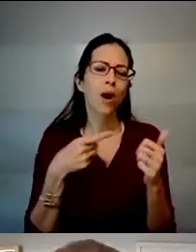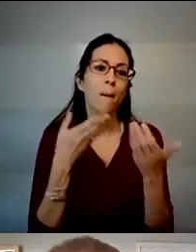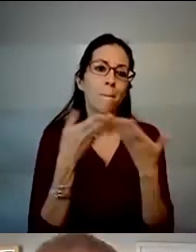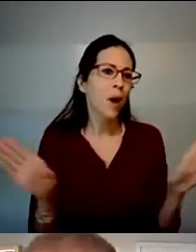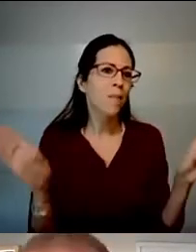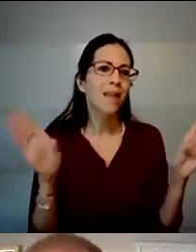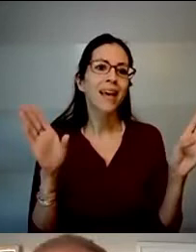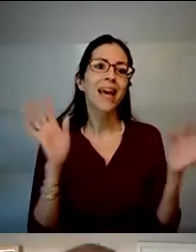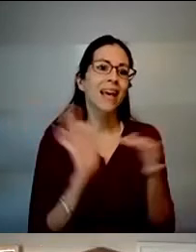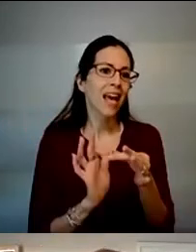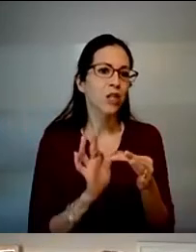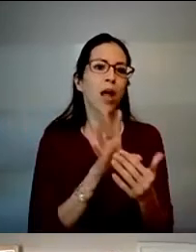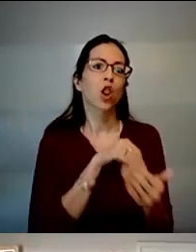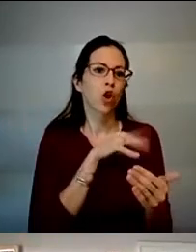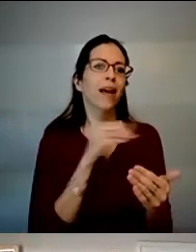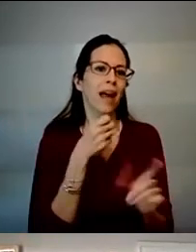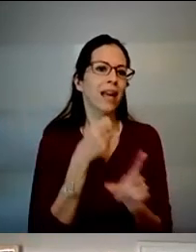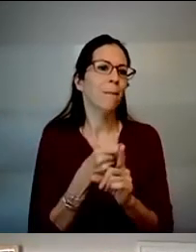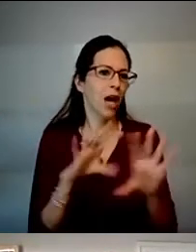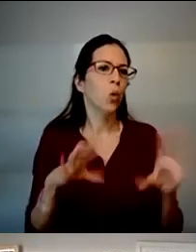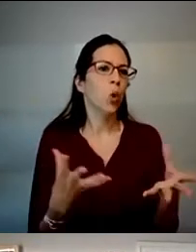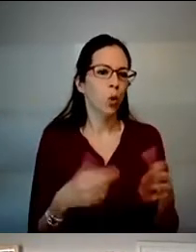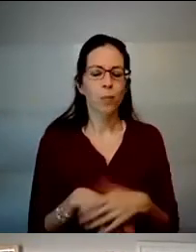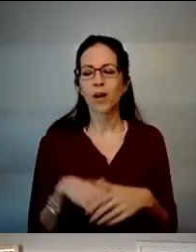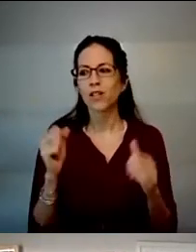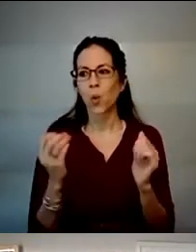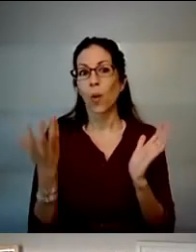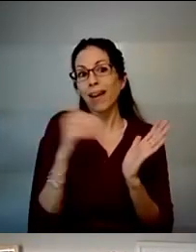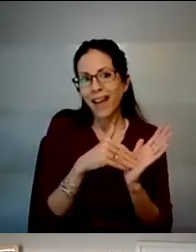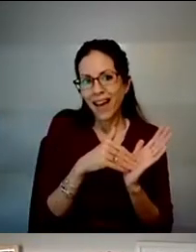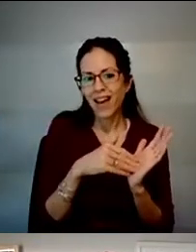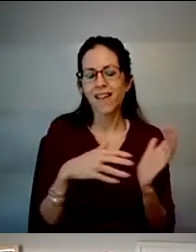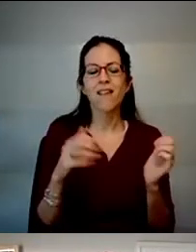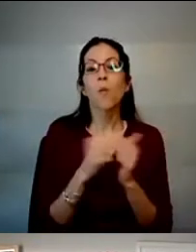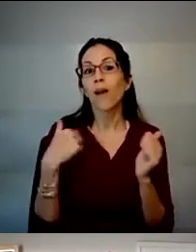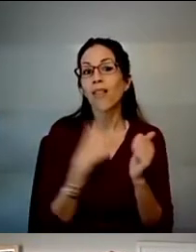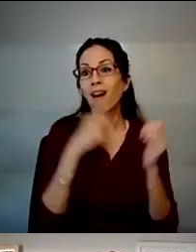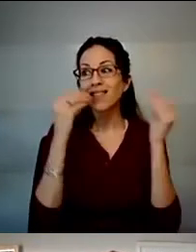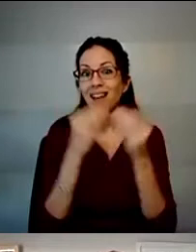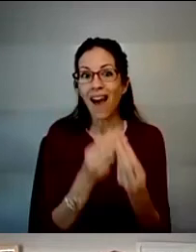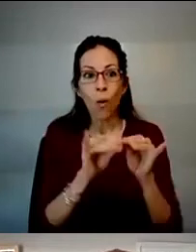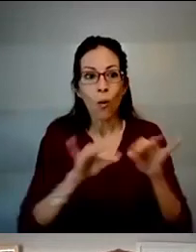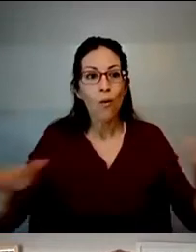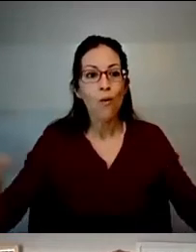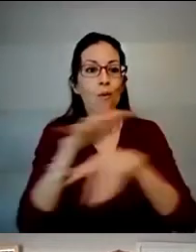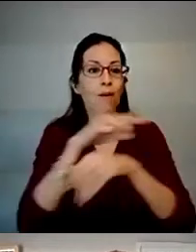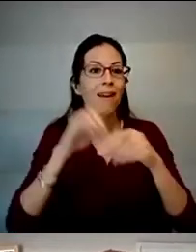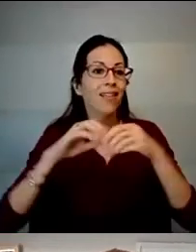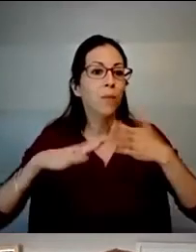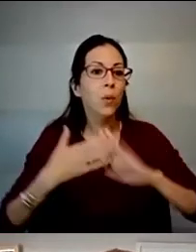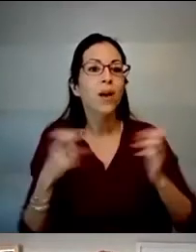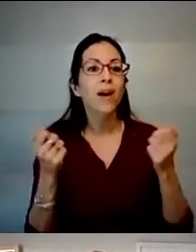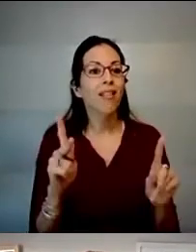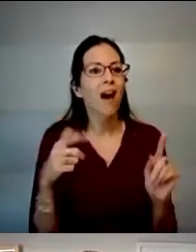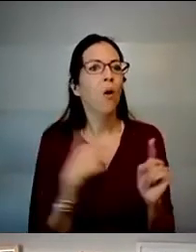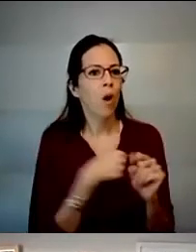impact group. You know, so again, having us out in the community and allowing us to do this for our community partners,